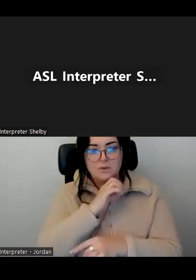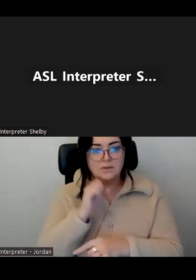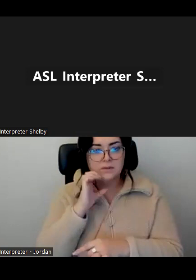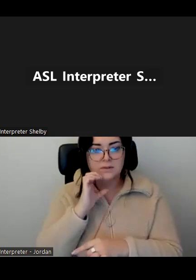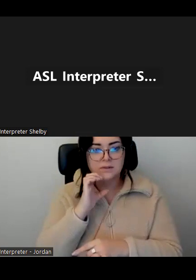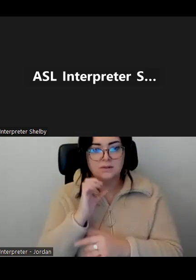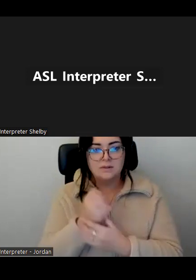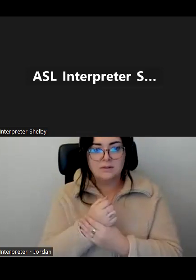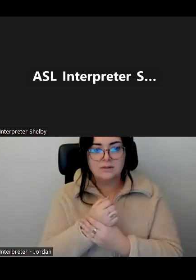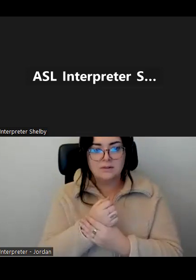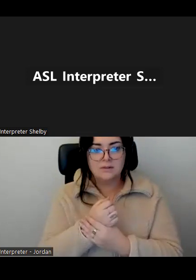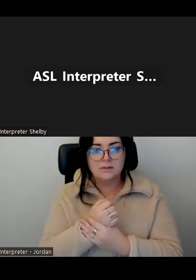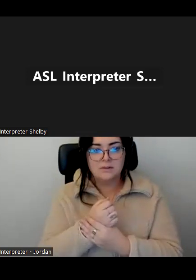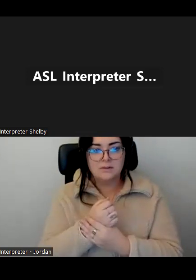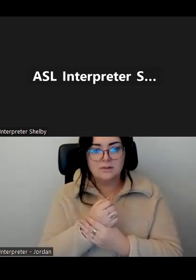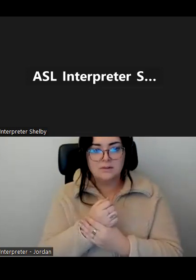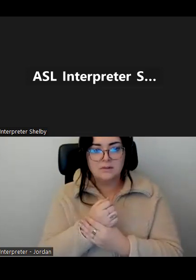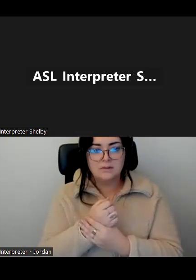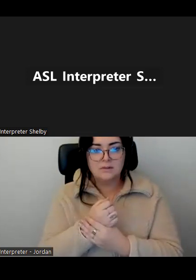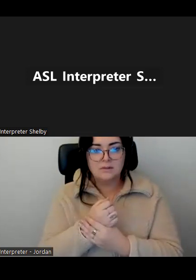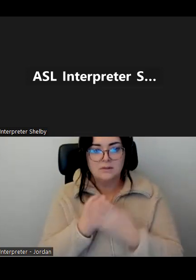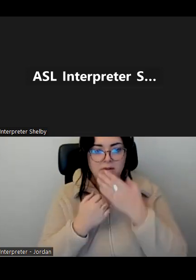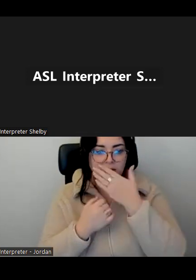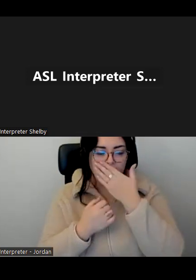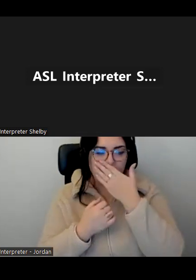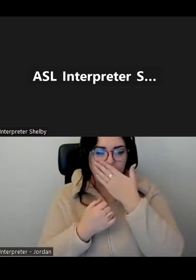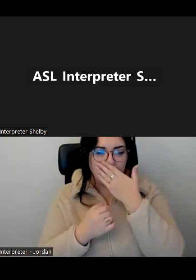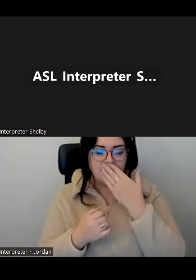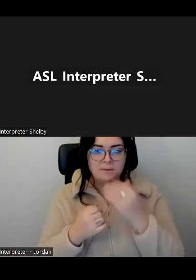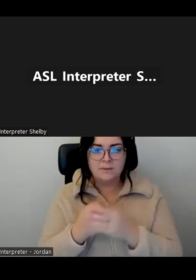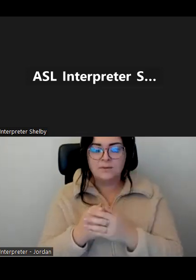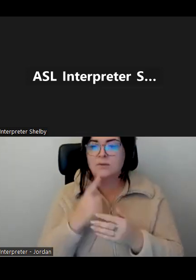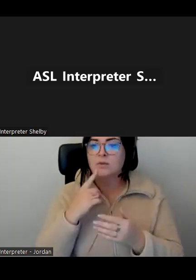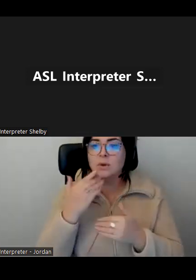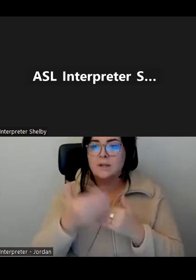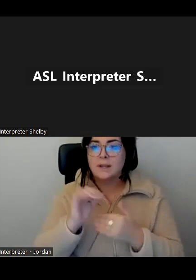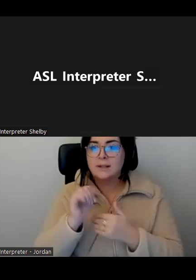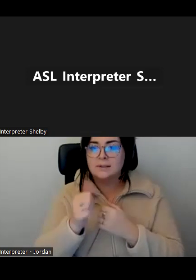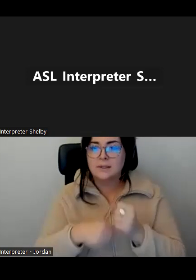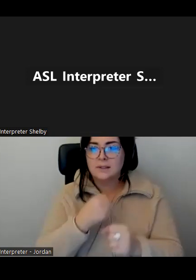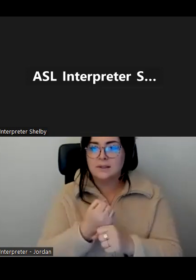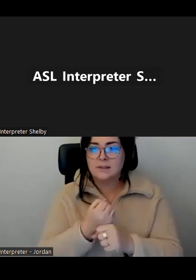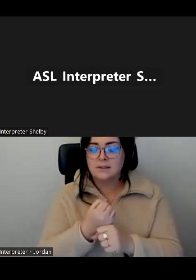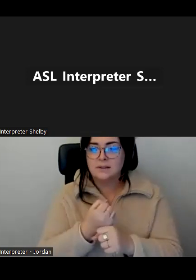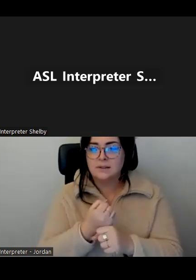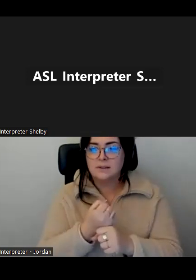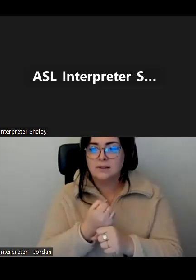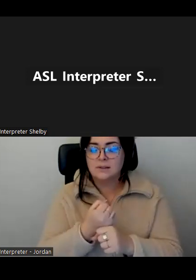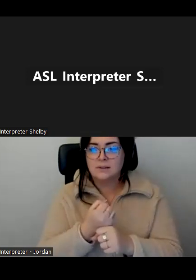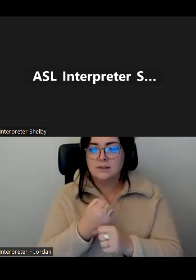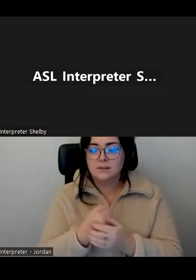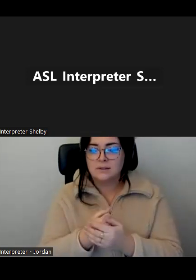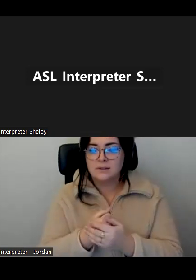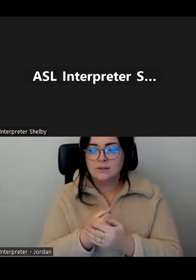living for the next 10 years will look like this, or should look like this. And we need